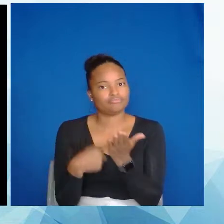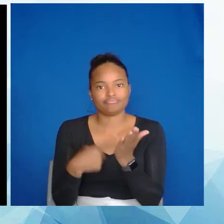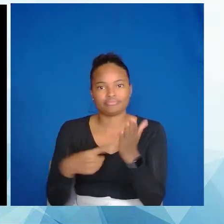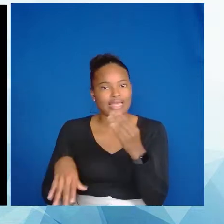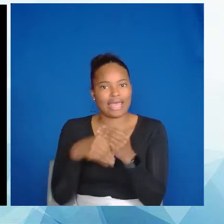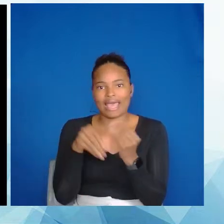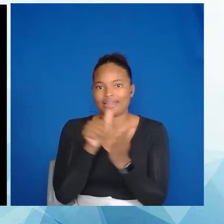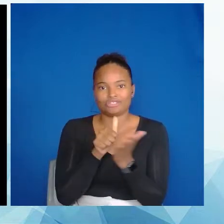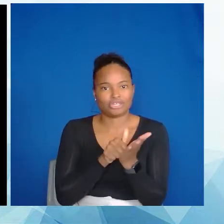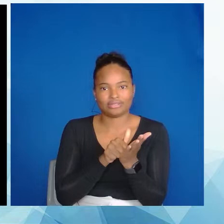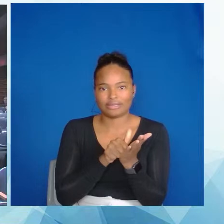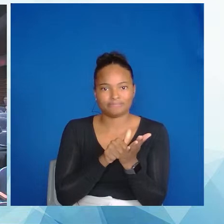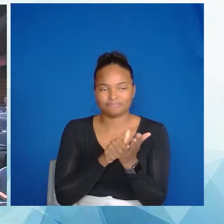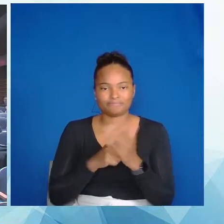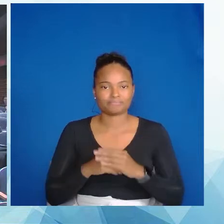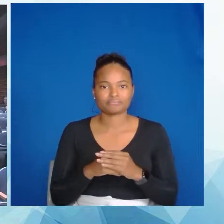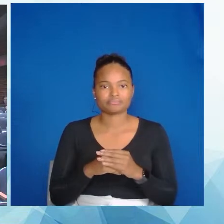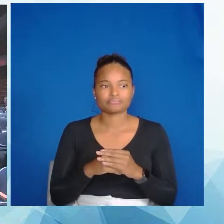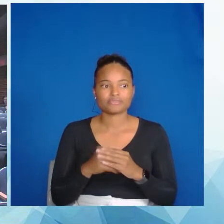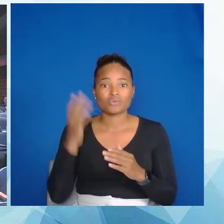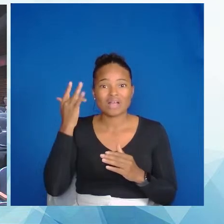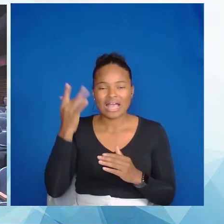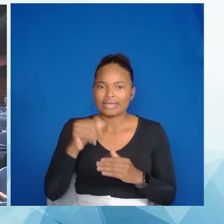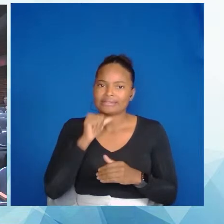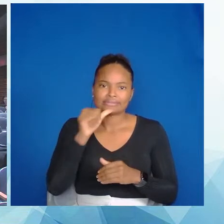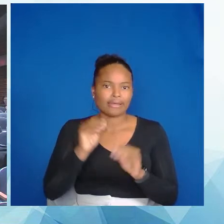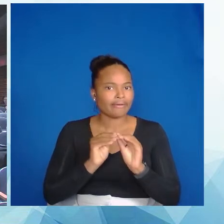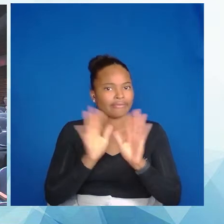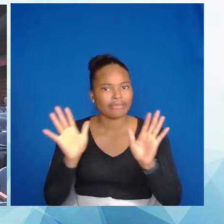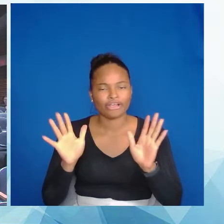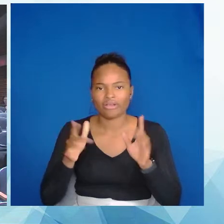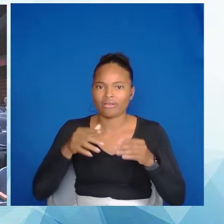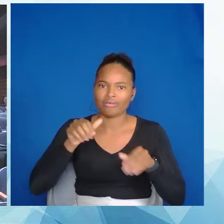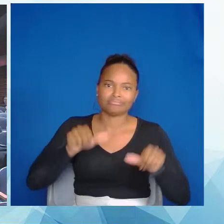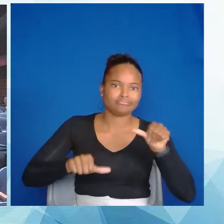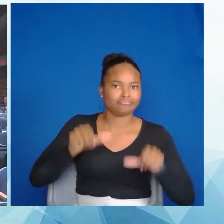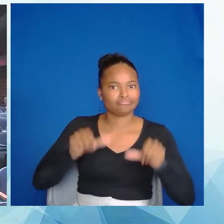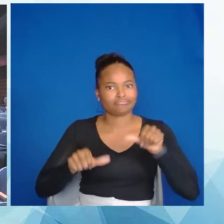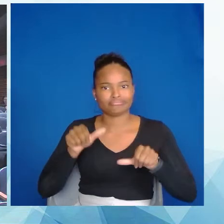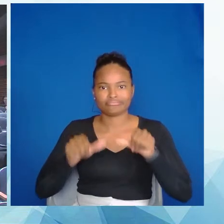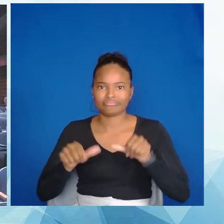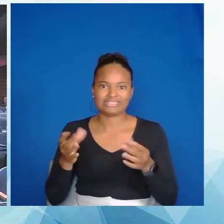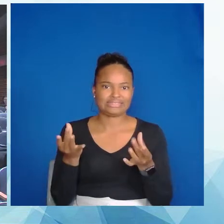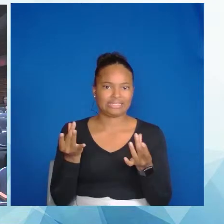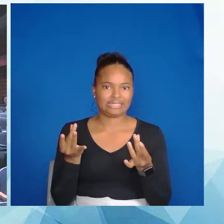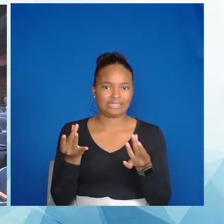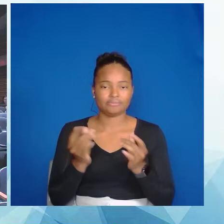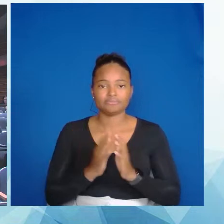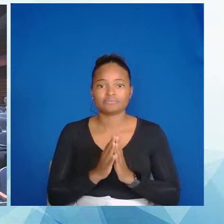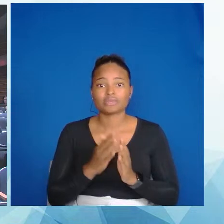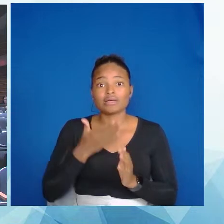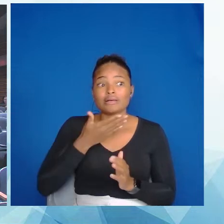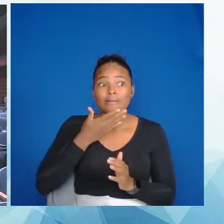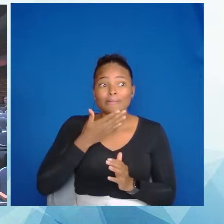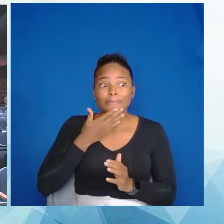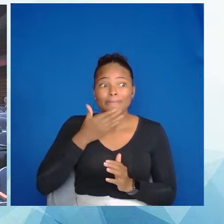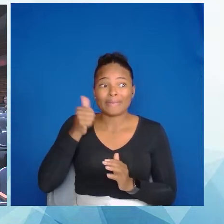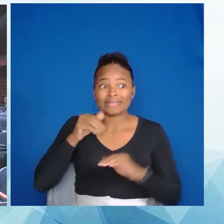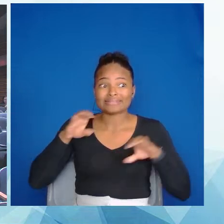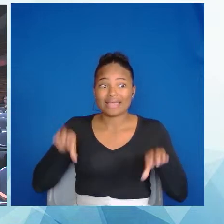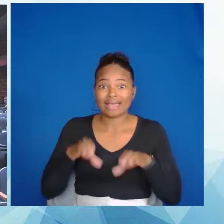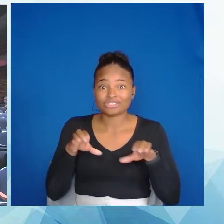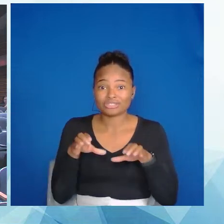It's just not well defined, and the best course in my recommendation is that whatever the public